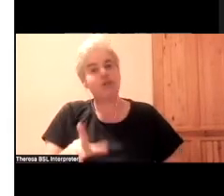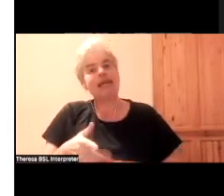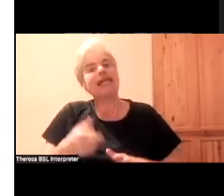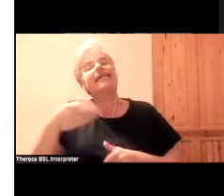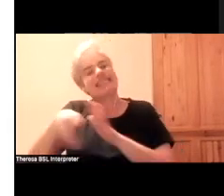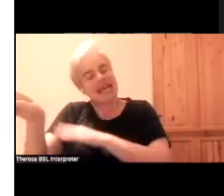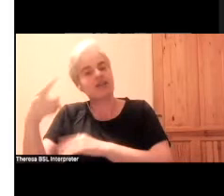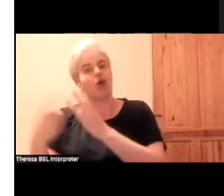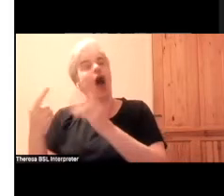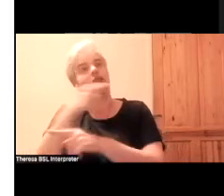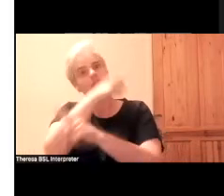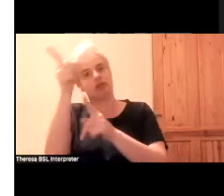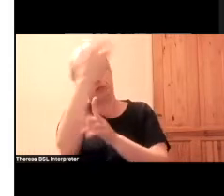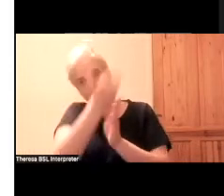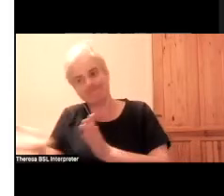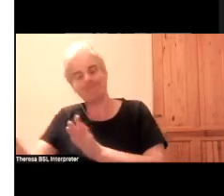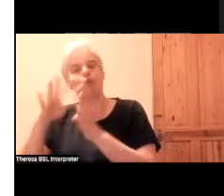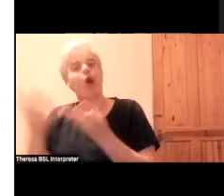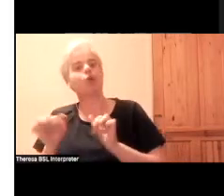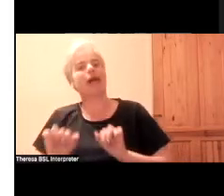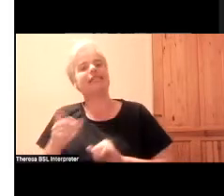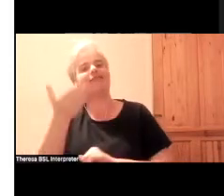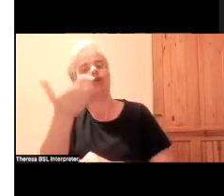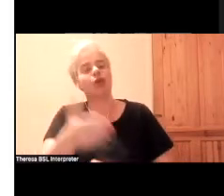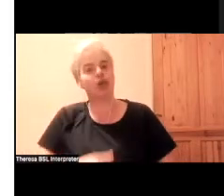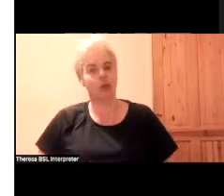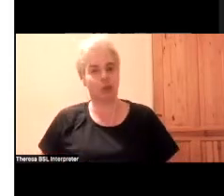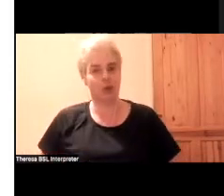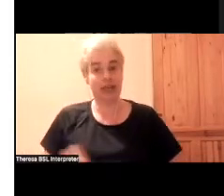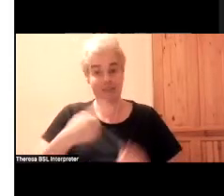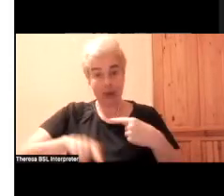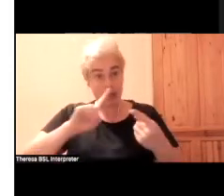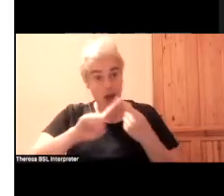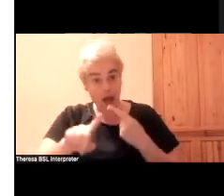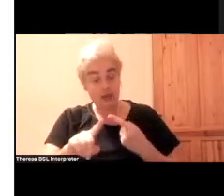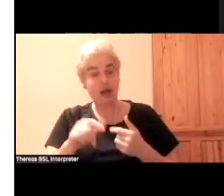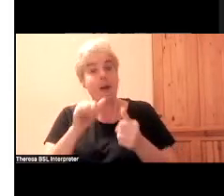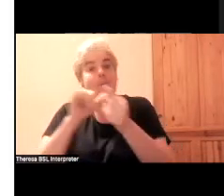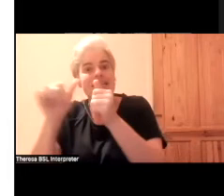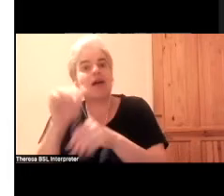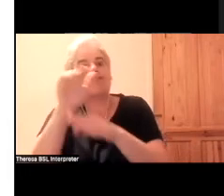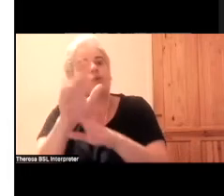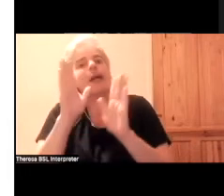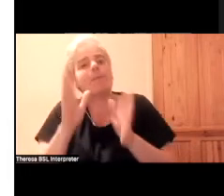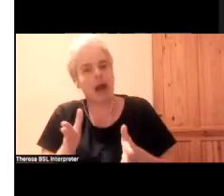for others. The world is waiting for you. If we are to better the future, we must disturb the present.